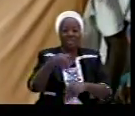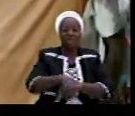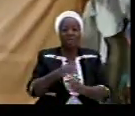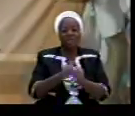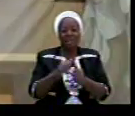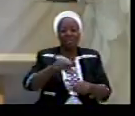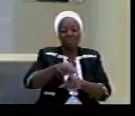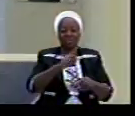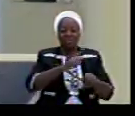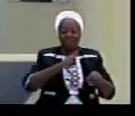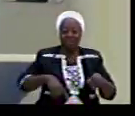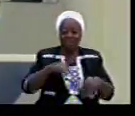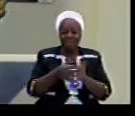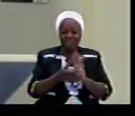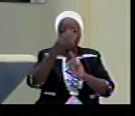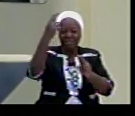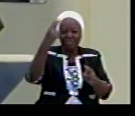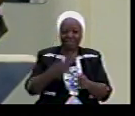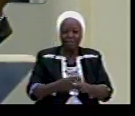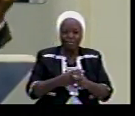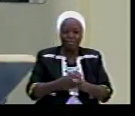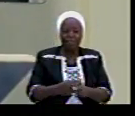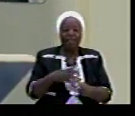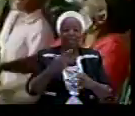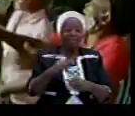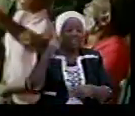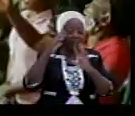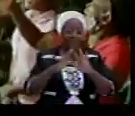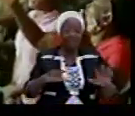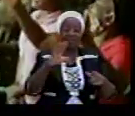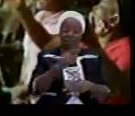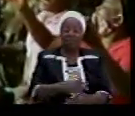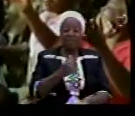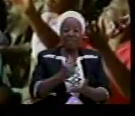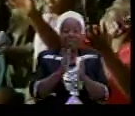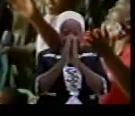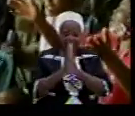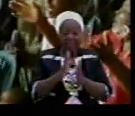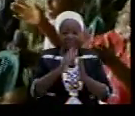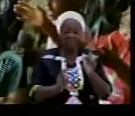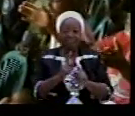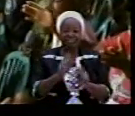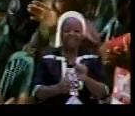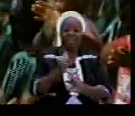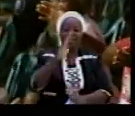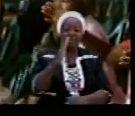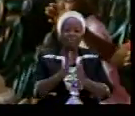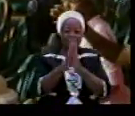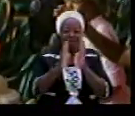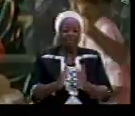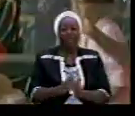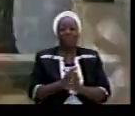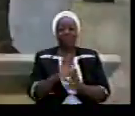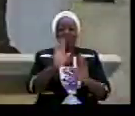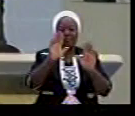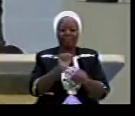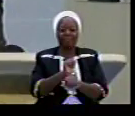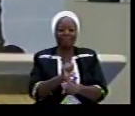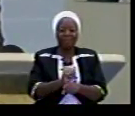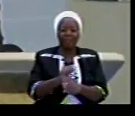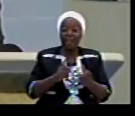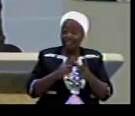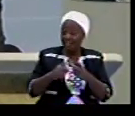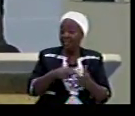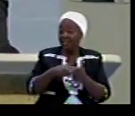The louder your amen, the bigger your miracles. And now